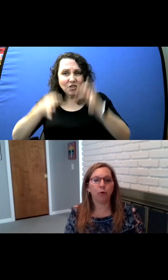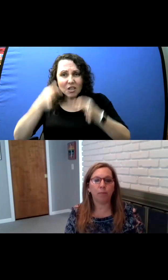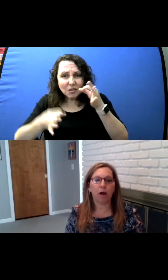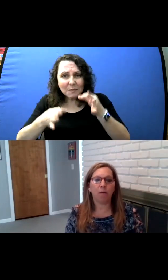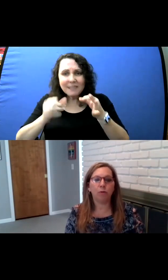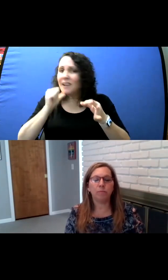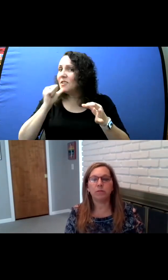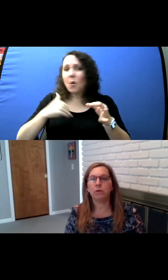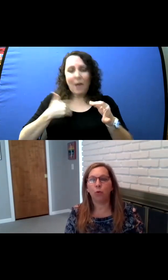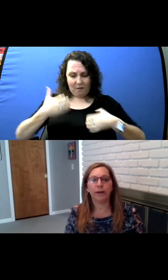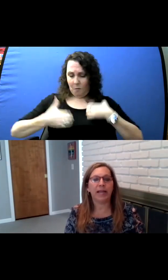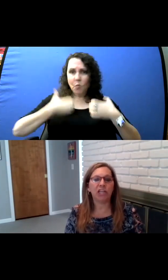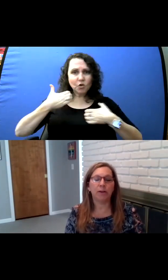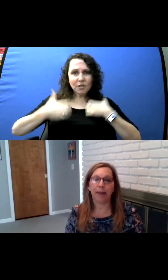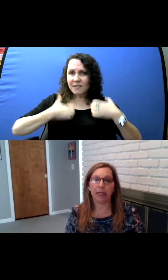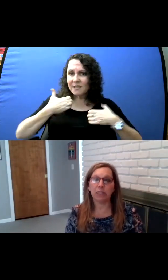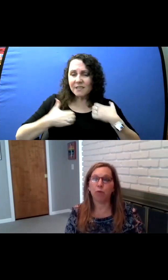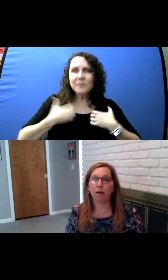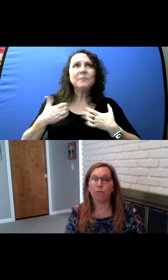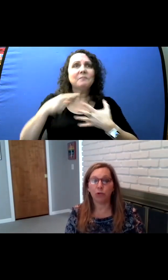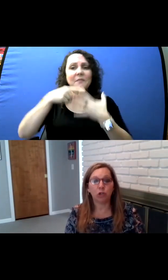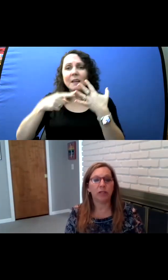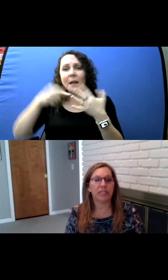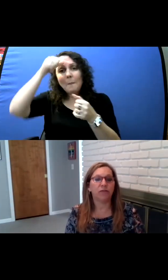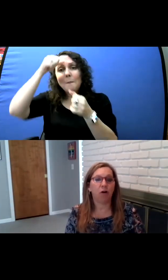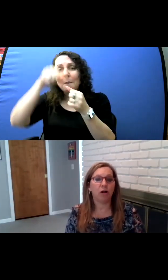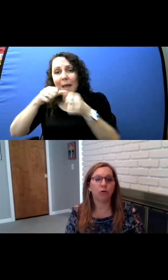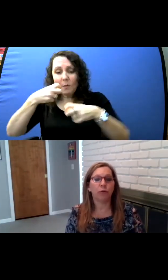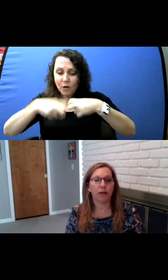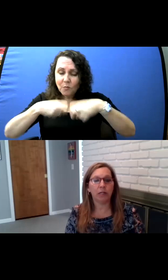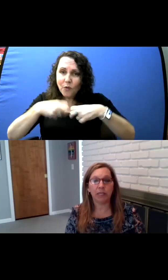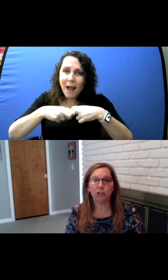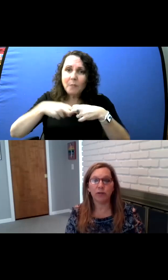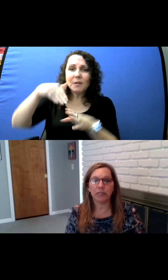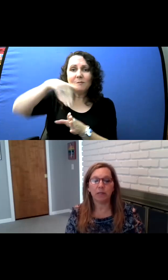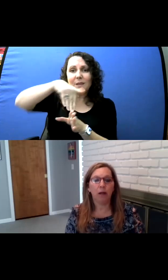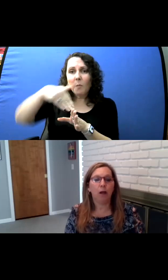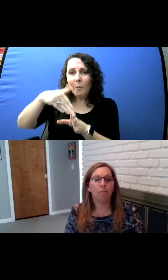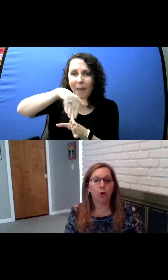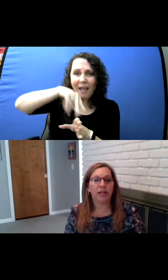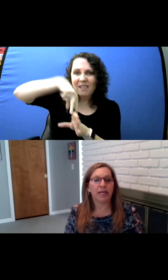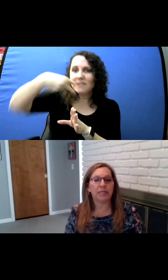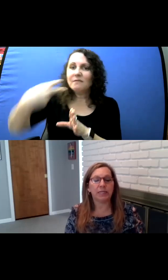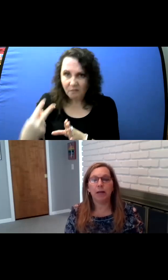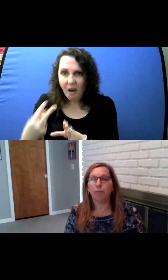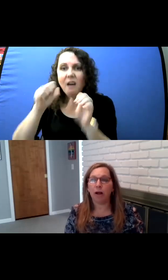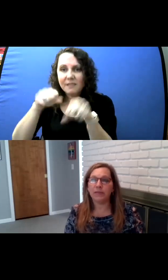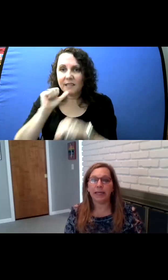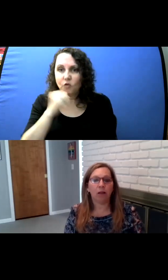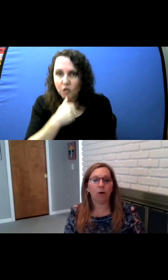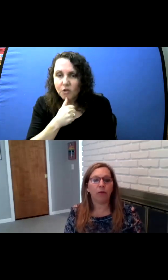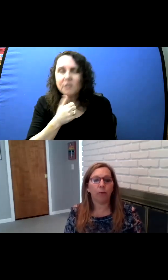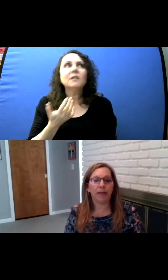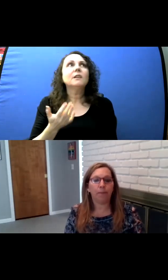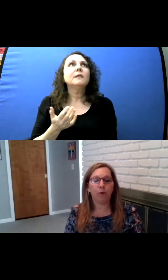have memory problems, coordination and balance problems, which could lead to falls or other injuries, moodiness, problems